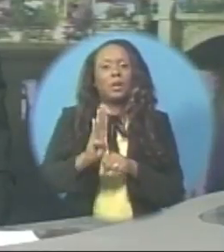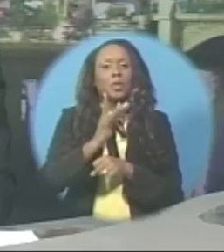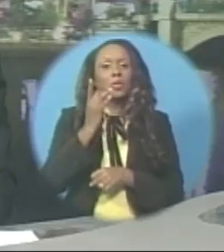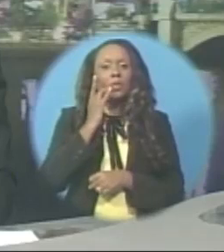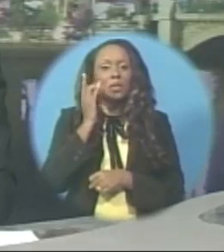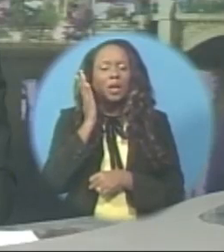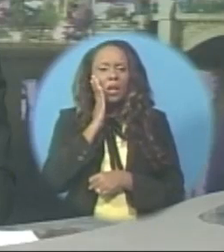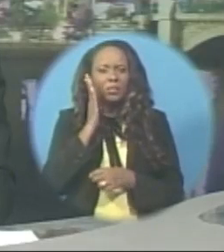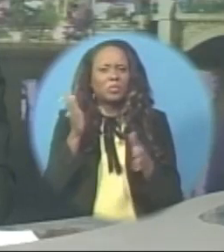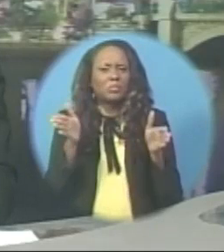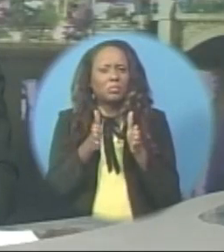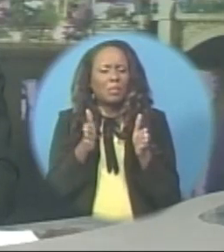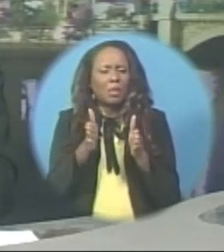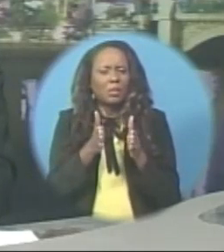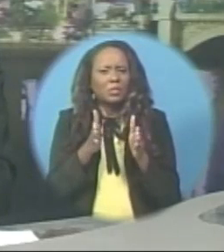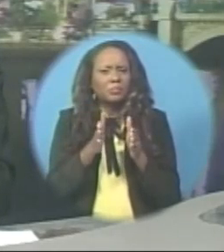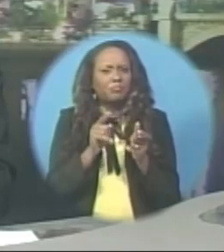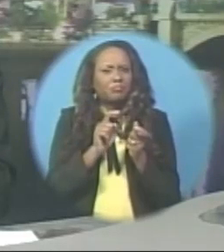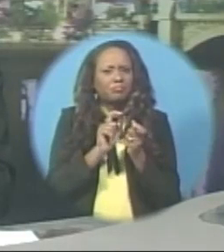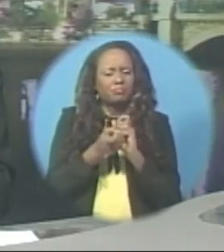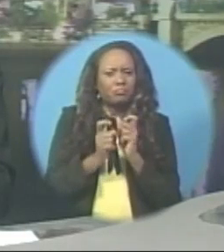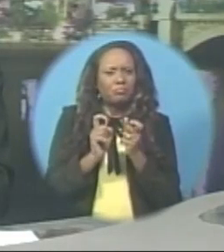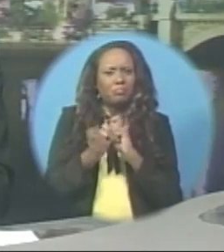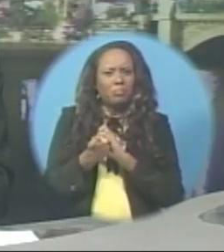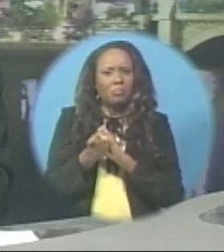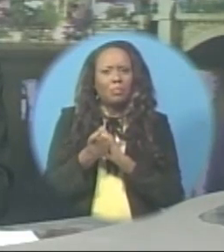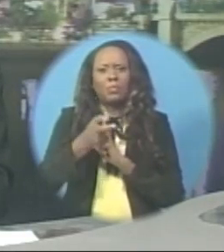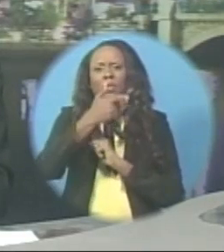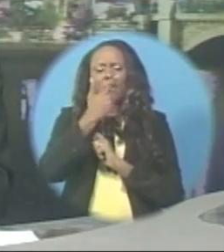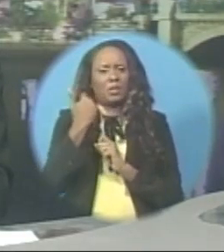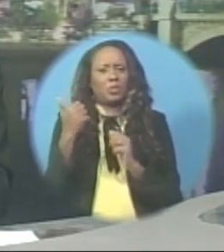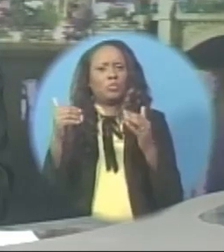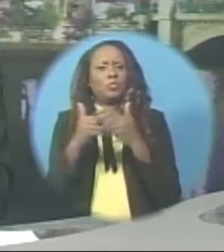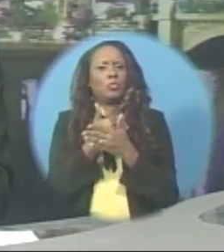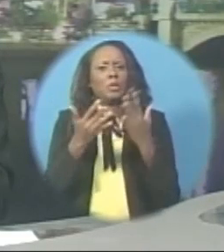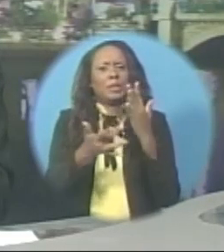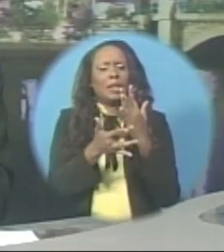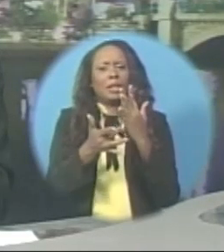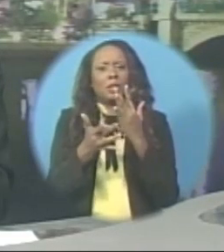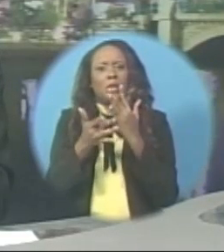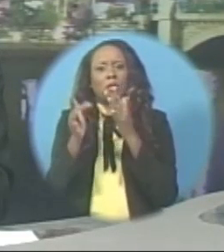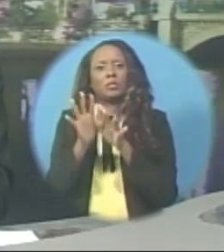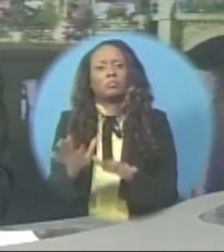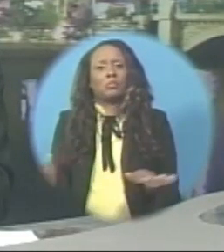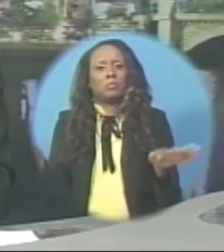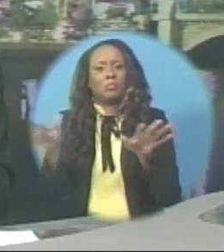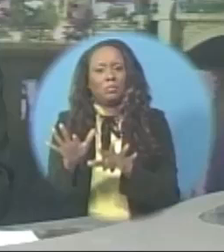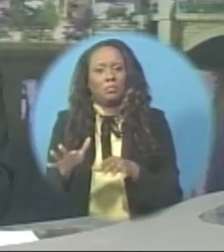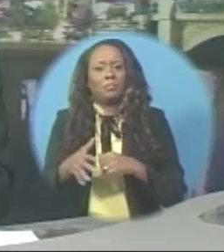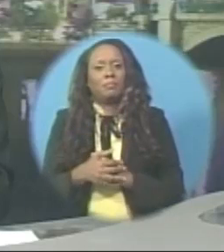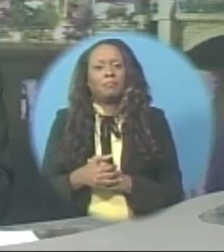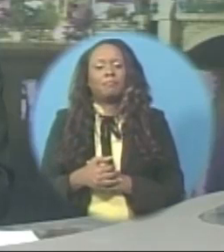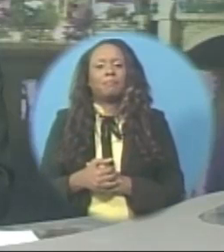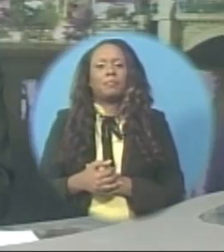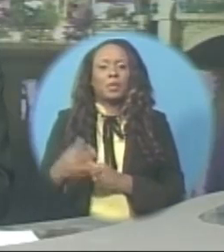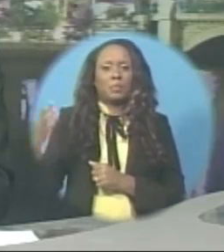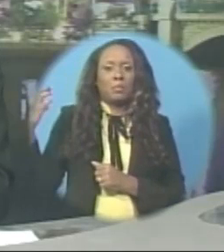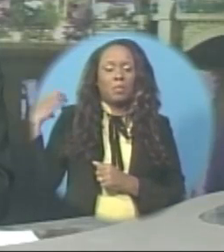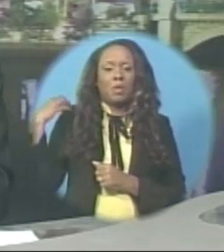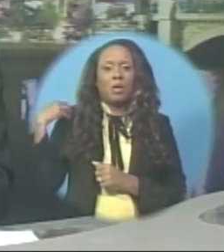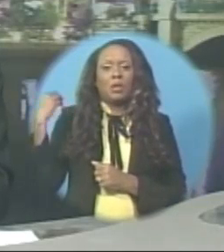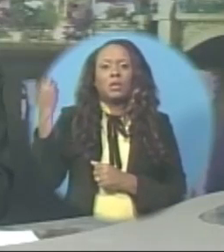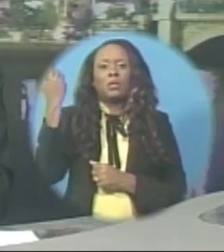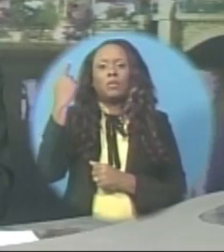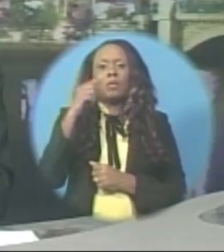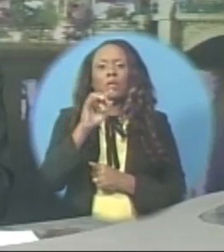Local small hotels have been adapting to the rapidly changing hotel sector in the light of the advent of new technology. This